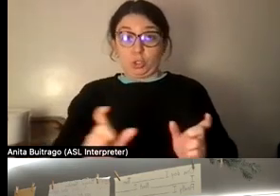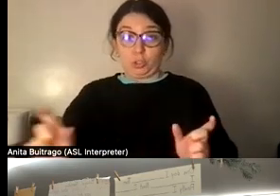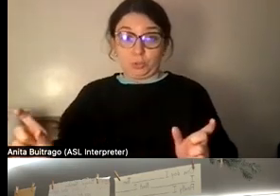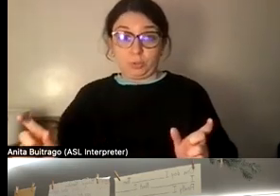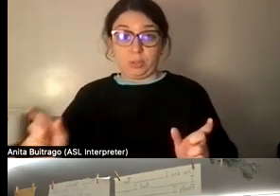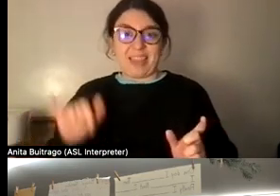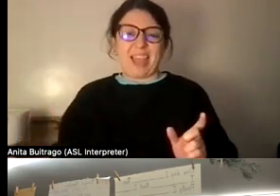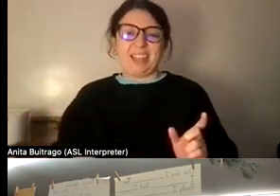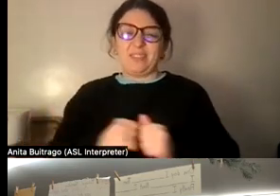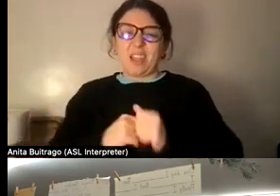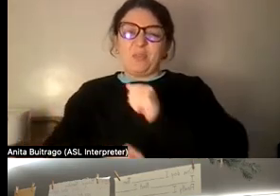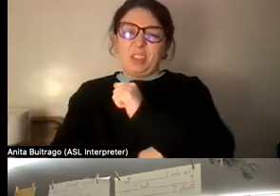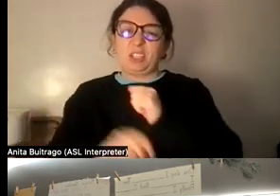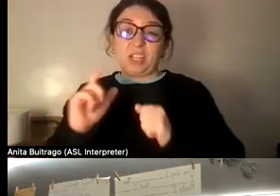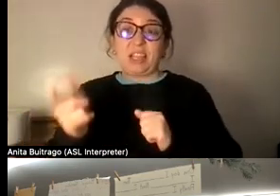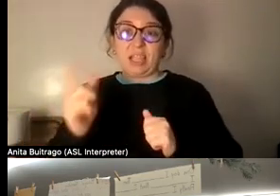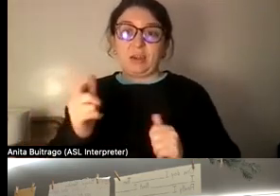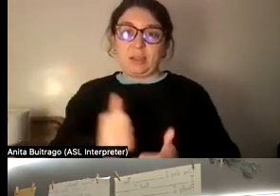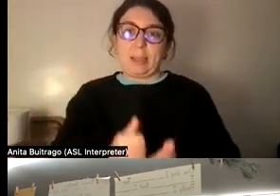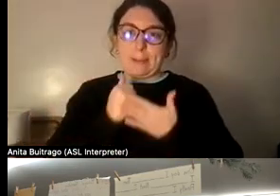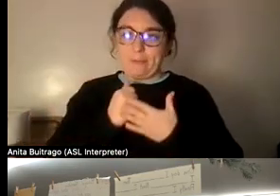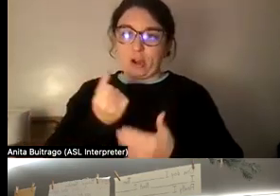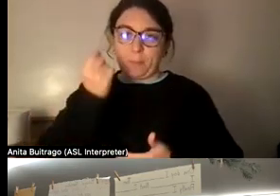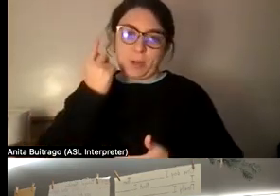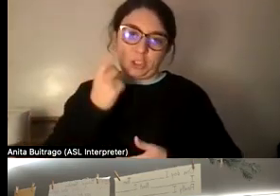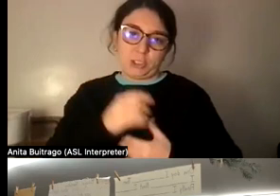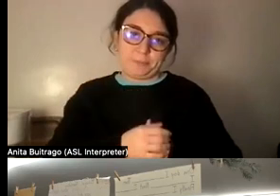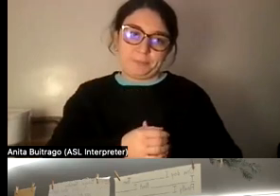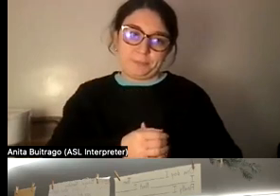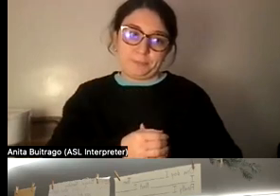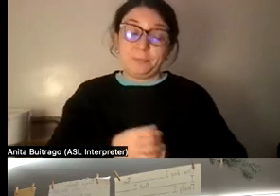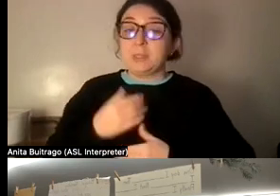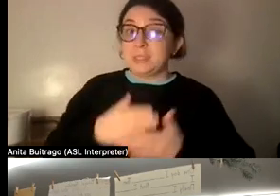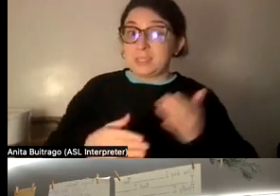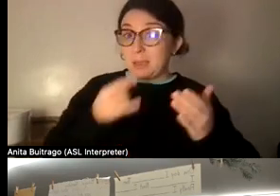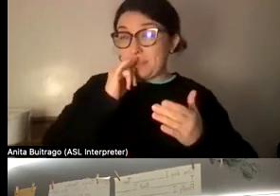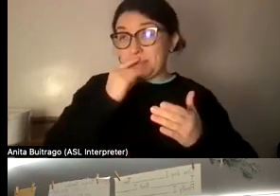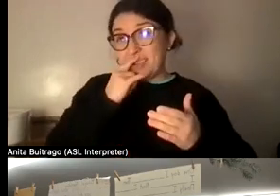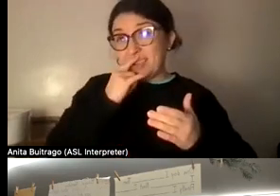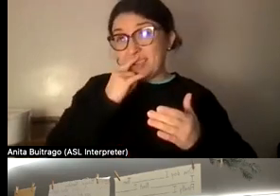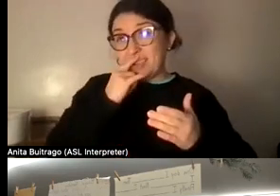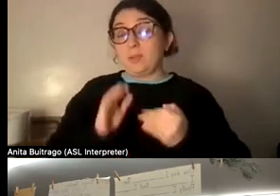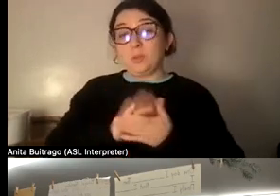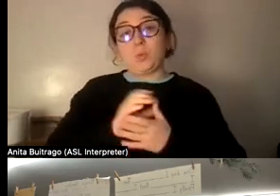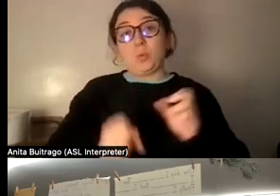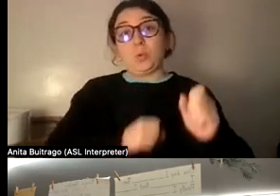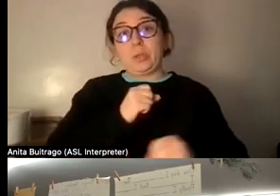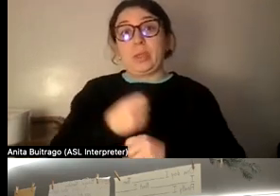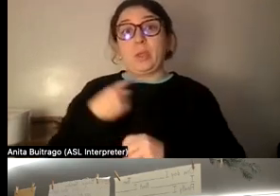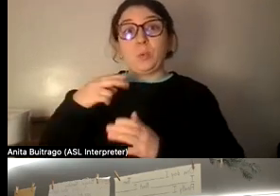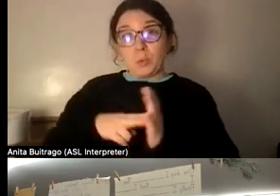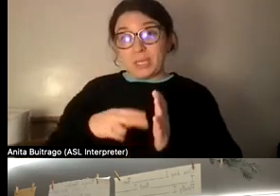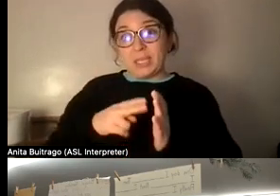foundation later on for them to read for comprehension. I have some kids at the end of the school year that read a